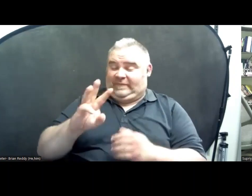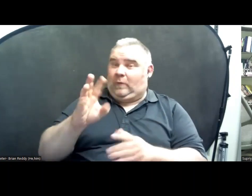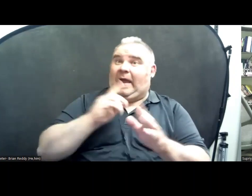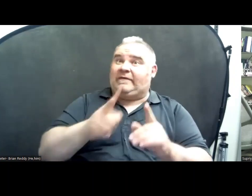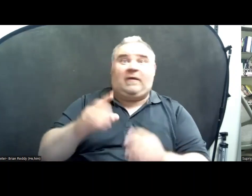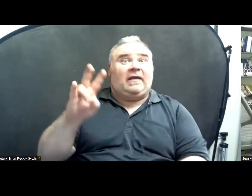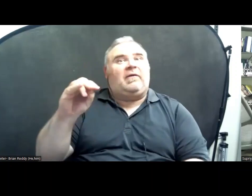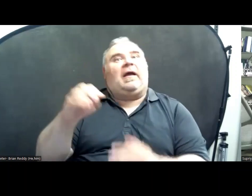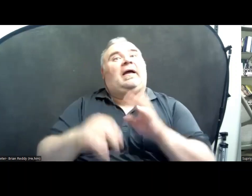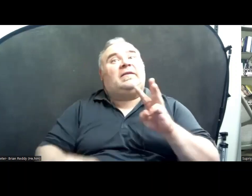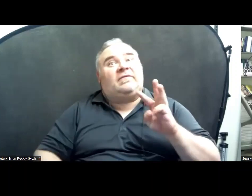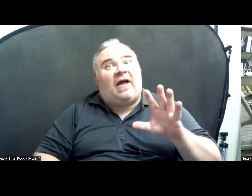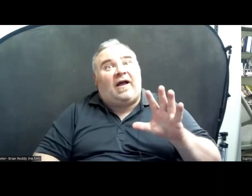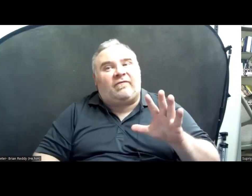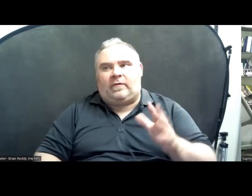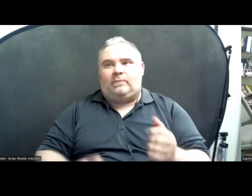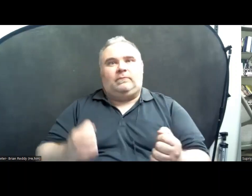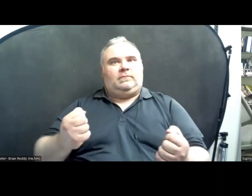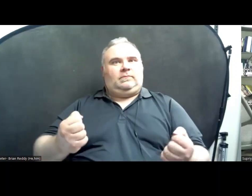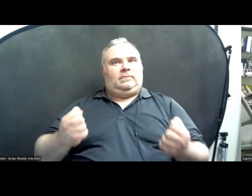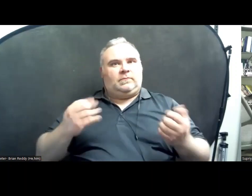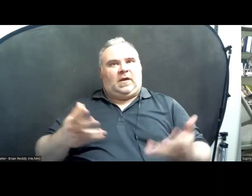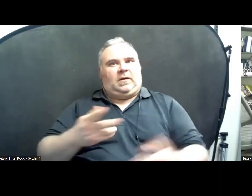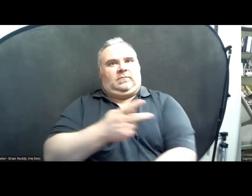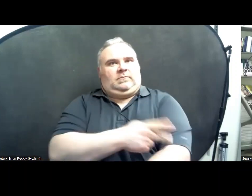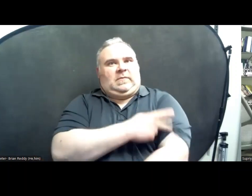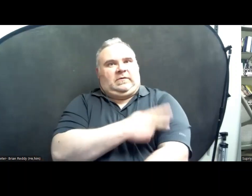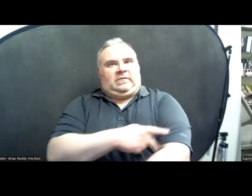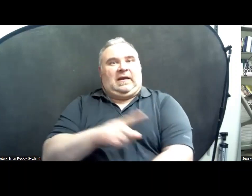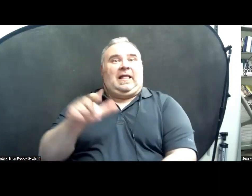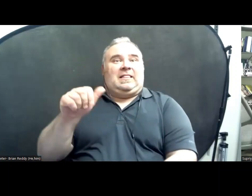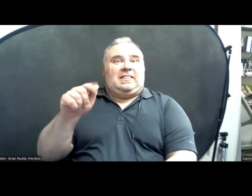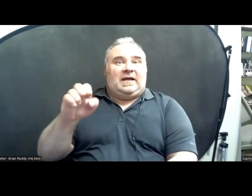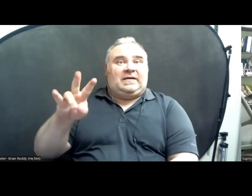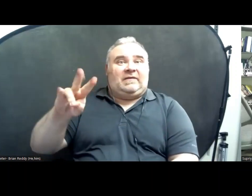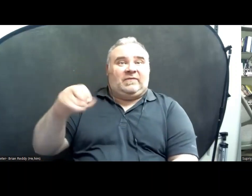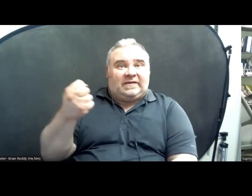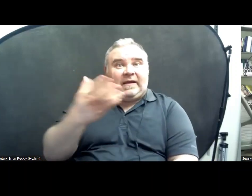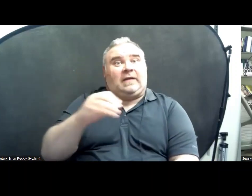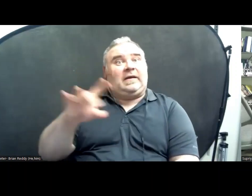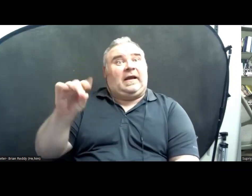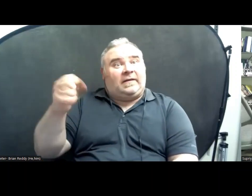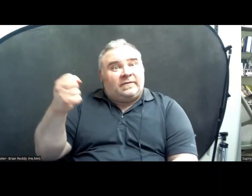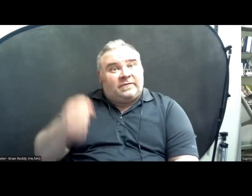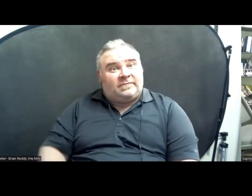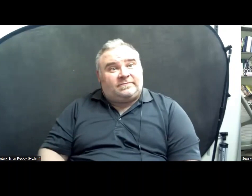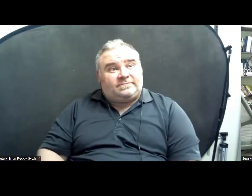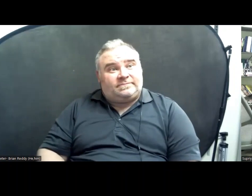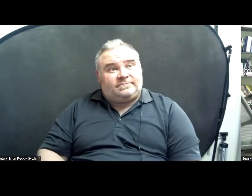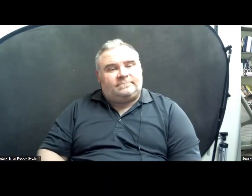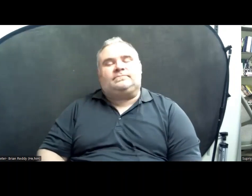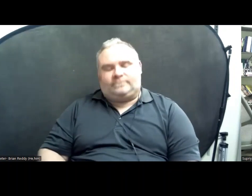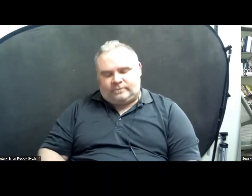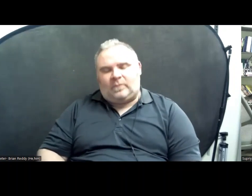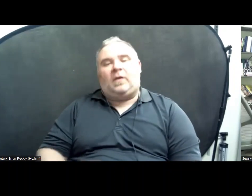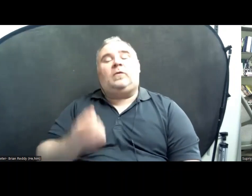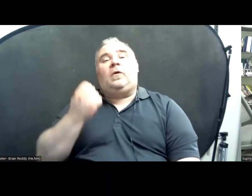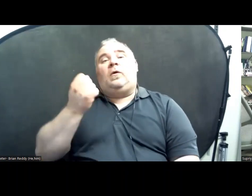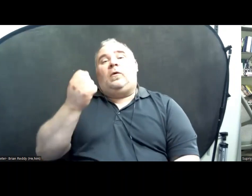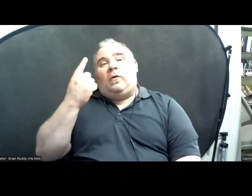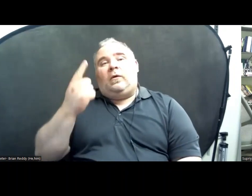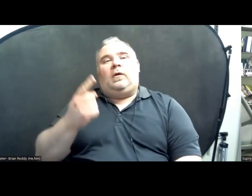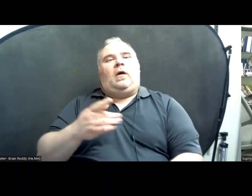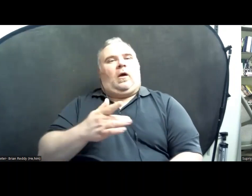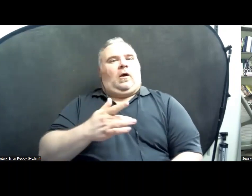65, with a growing proportion of patients in their late 70s and 80s. Now, with advances in care